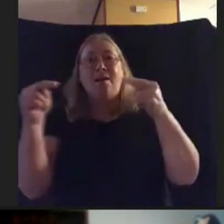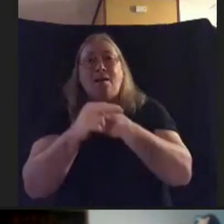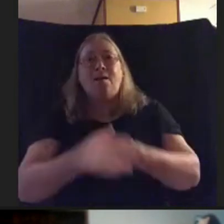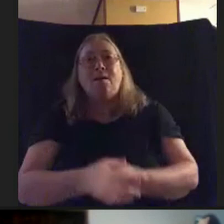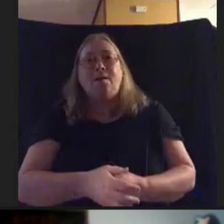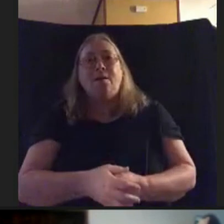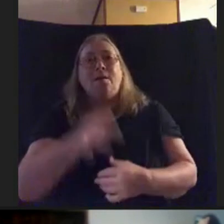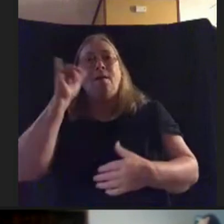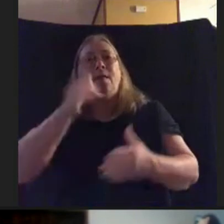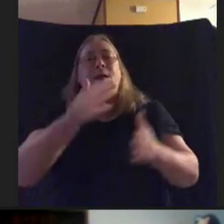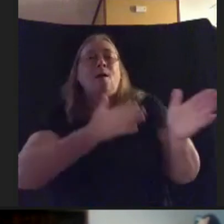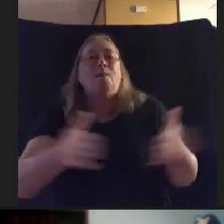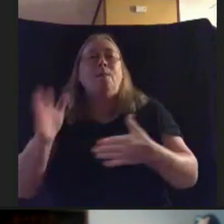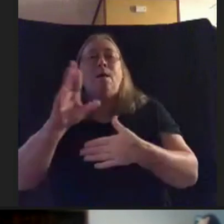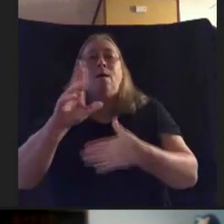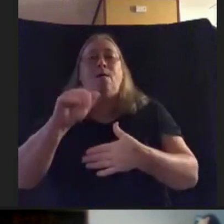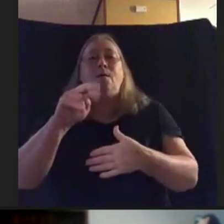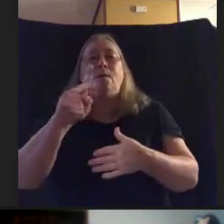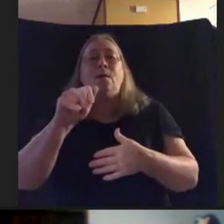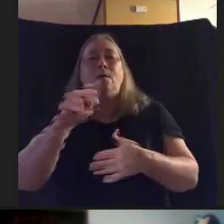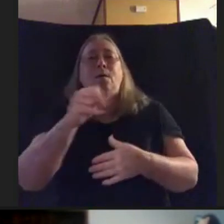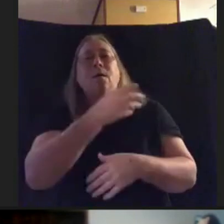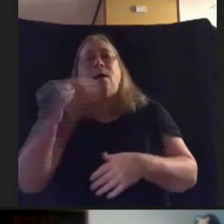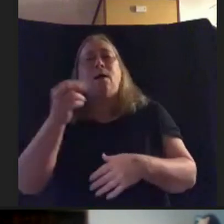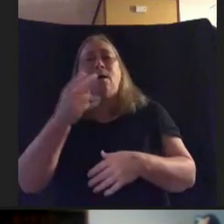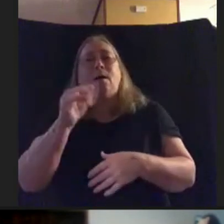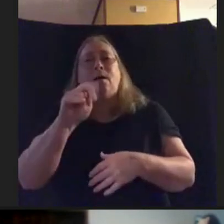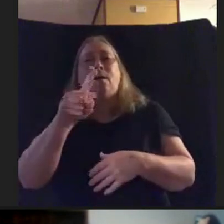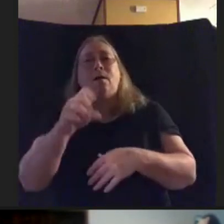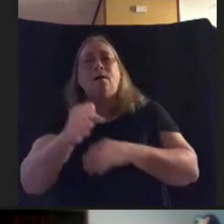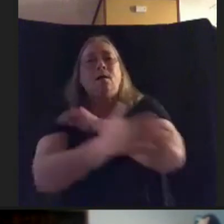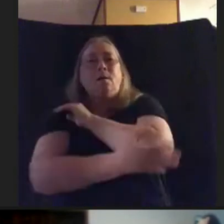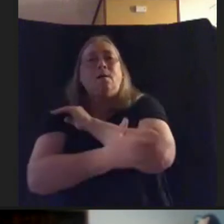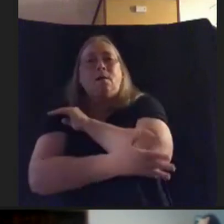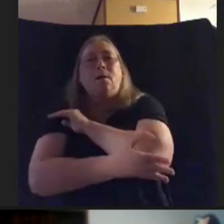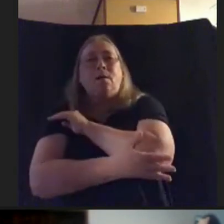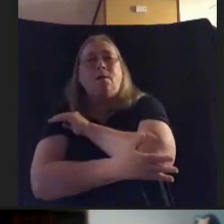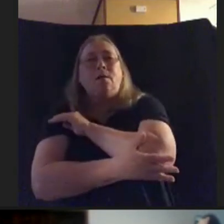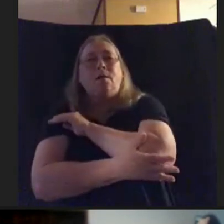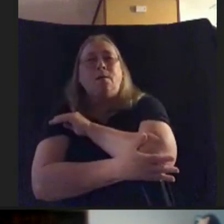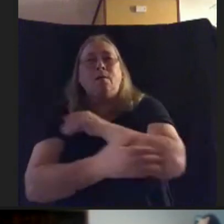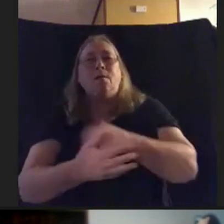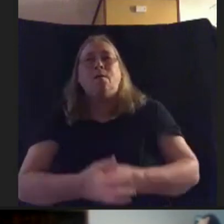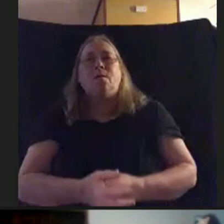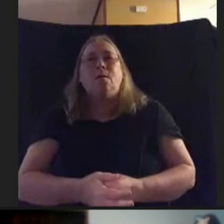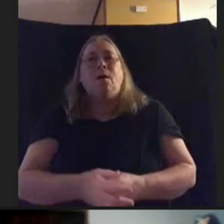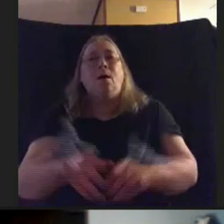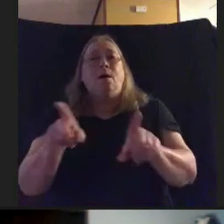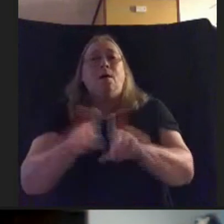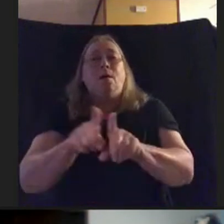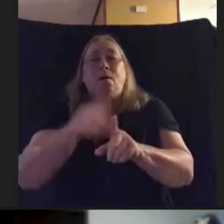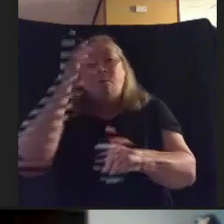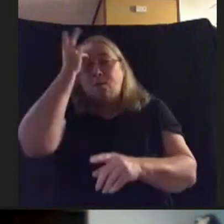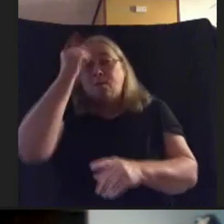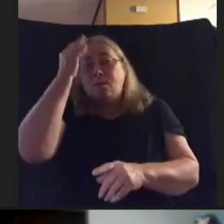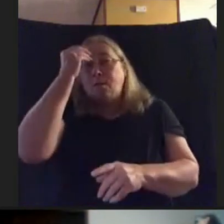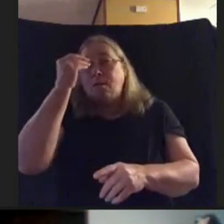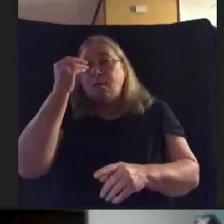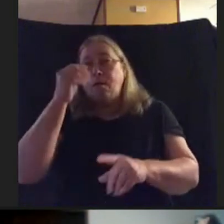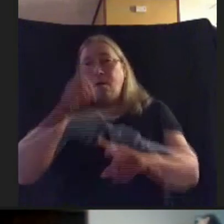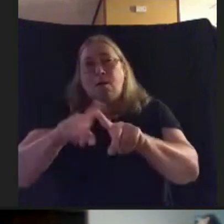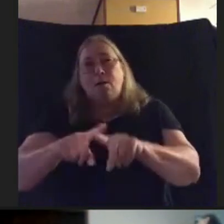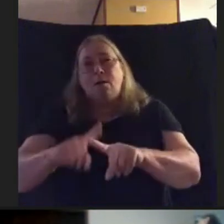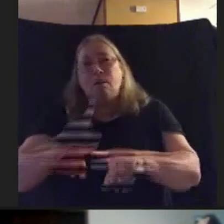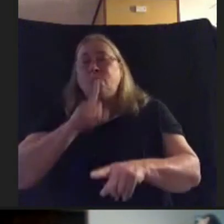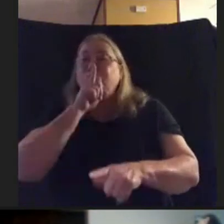cover Rankin and Hines and meet as many people as possible. But then also there's planning considerations we had to do, because it's a huge operation